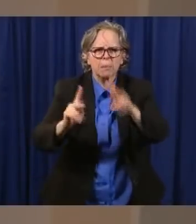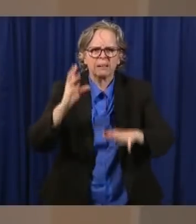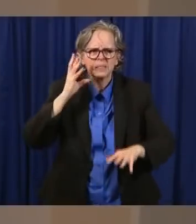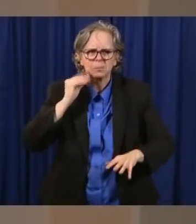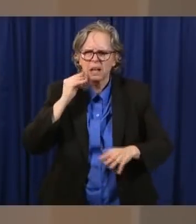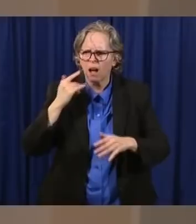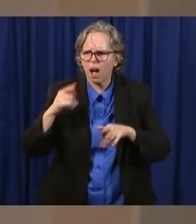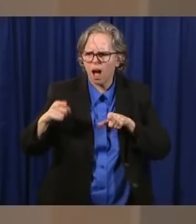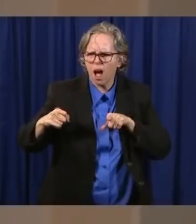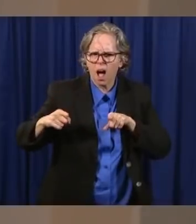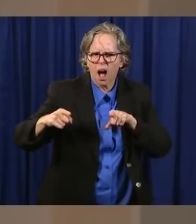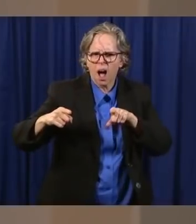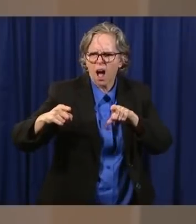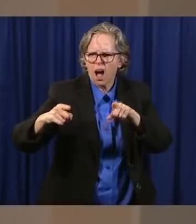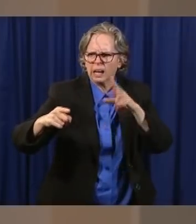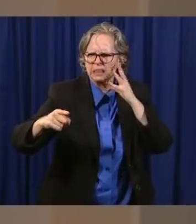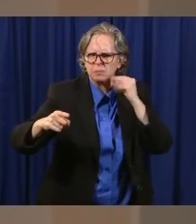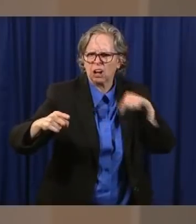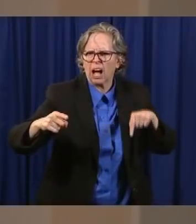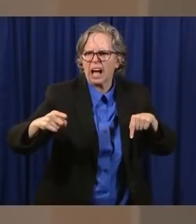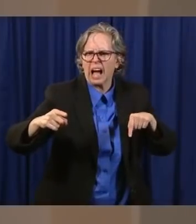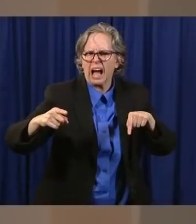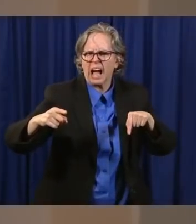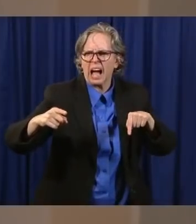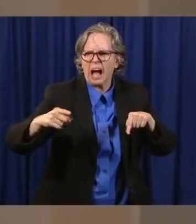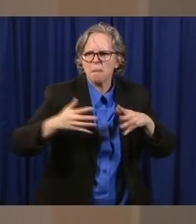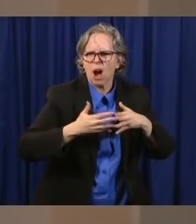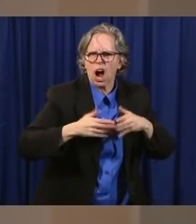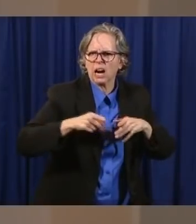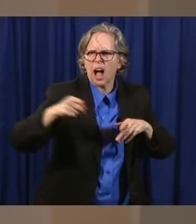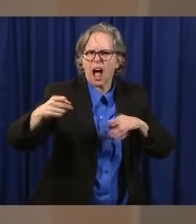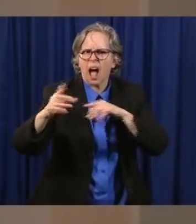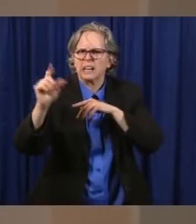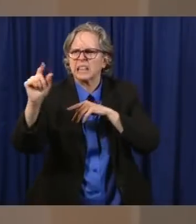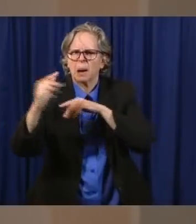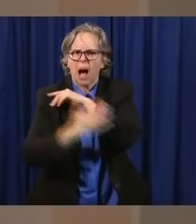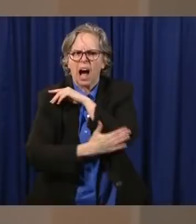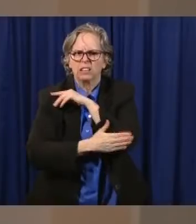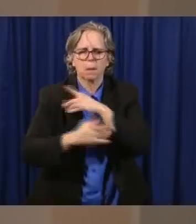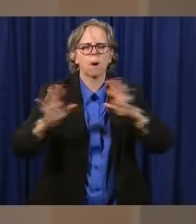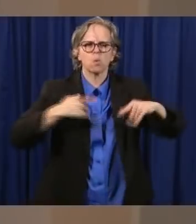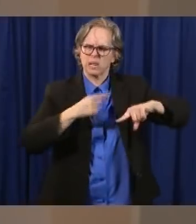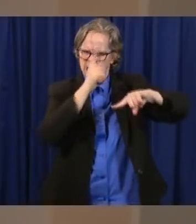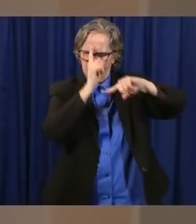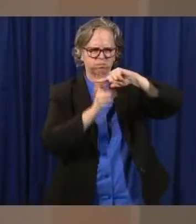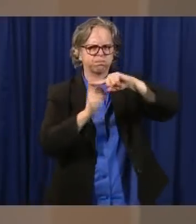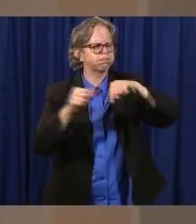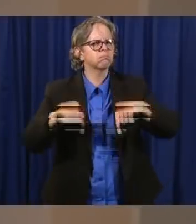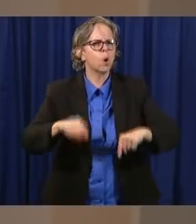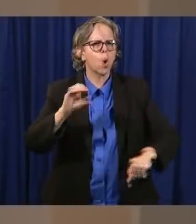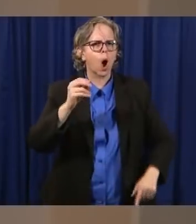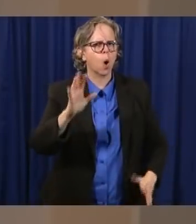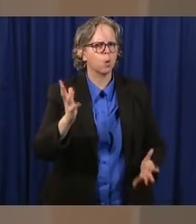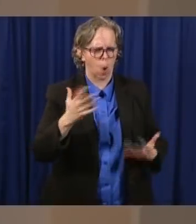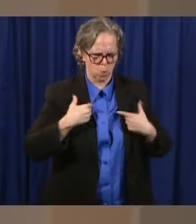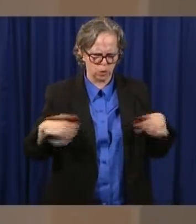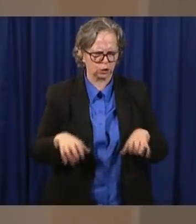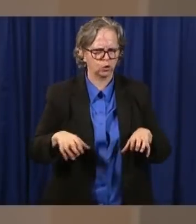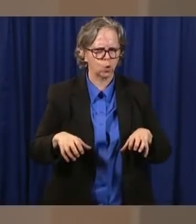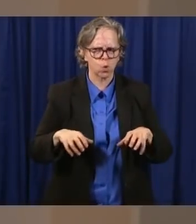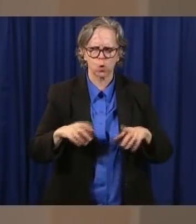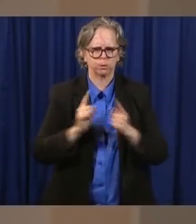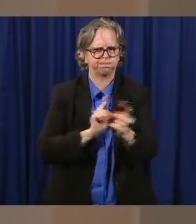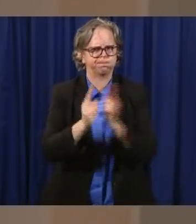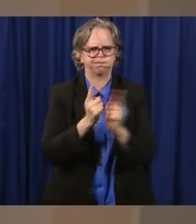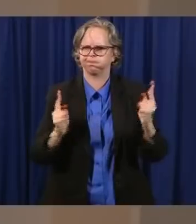same things. But I am optimistic about what we're doing. I know the people who are working on the